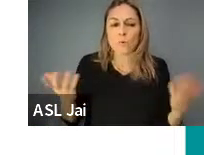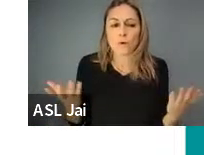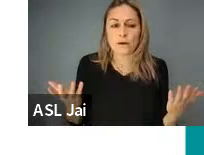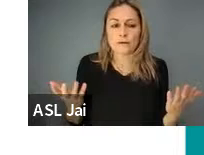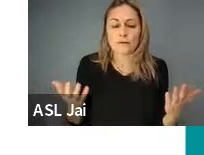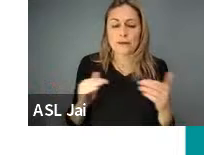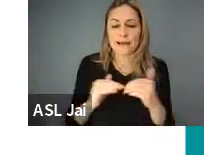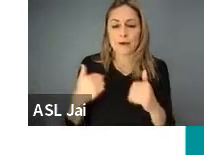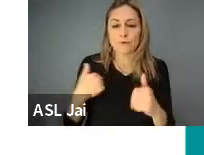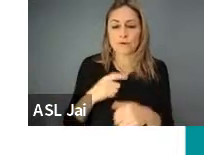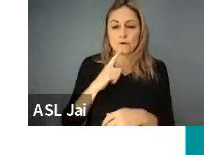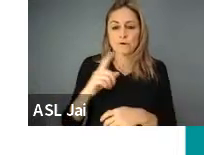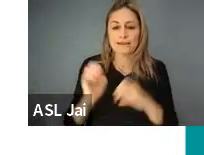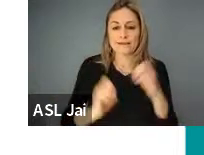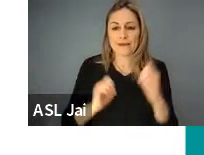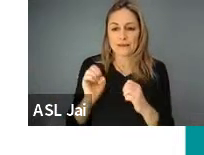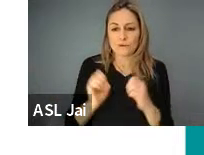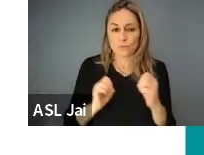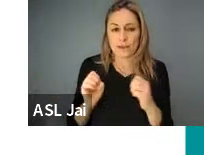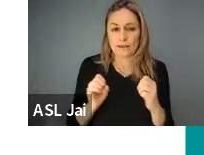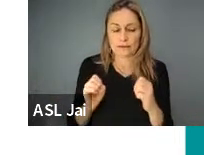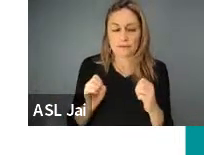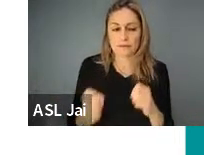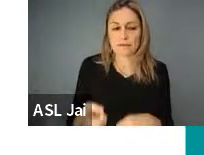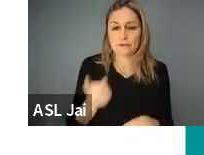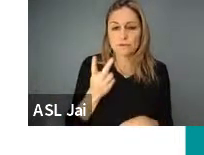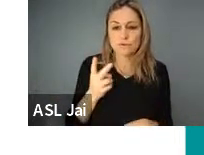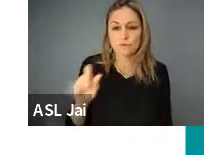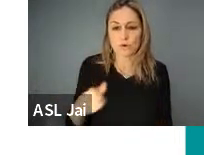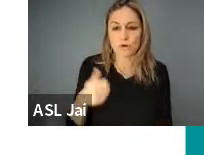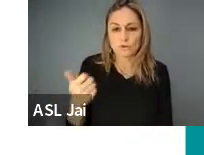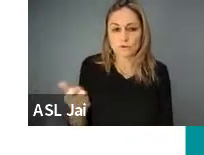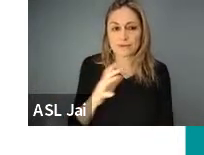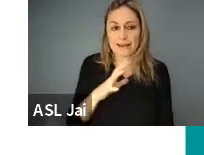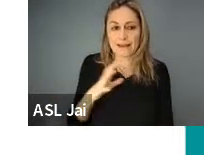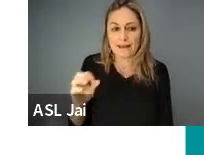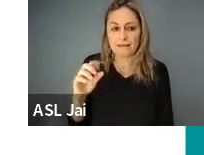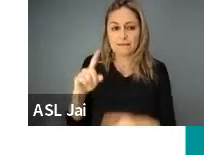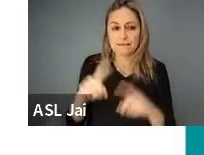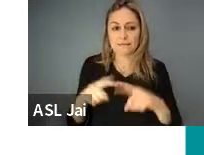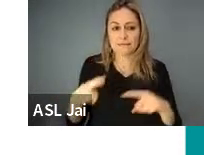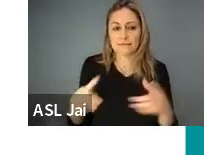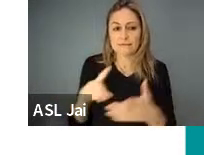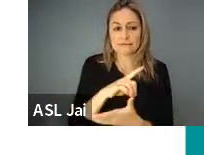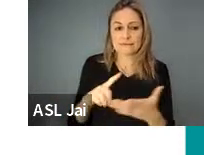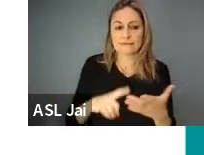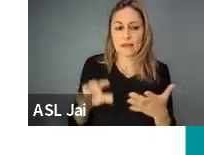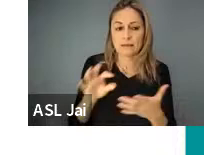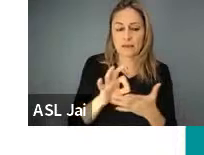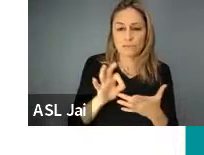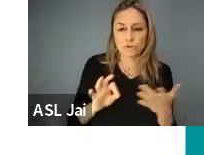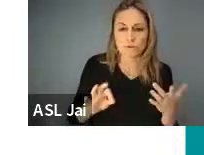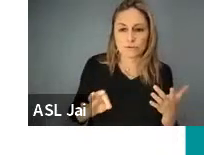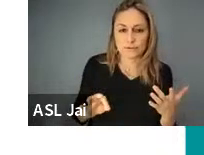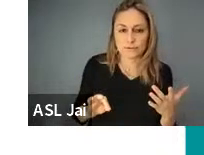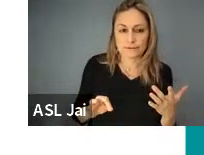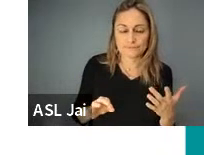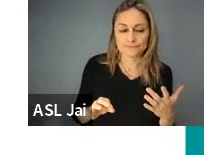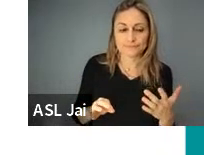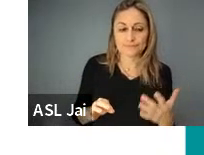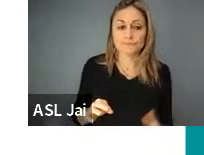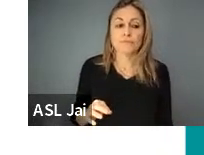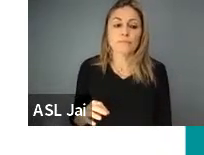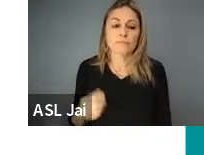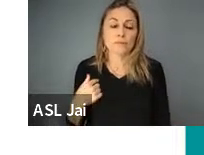are evaluating those 2 alternatives and the various design options? We